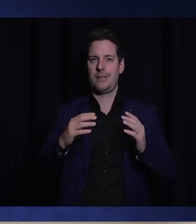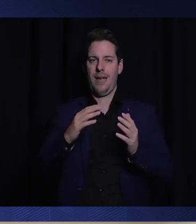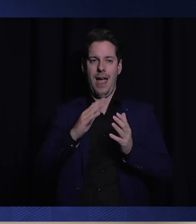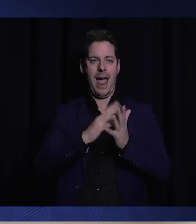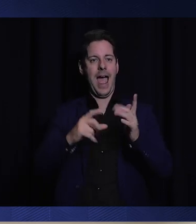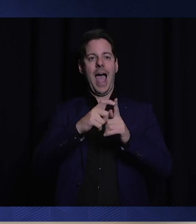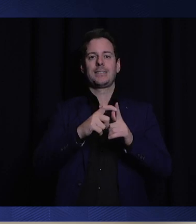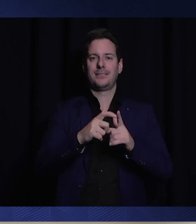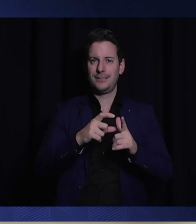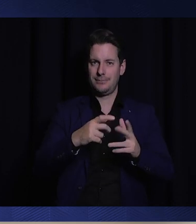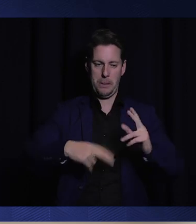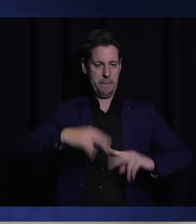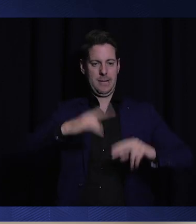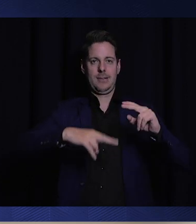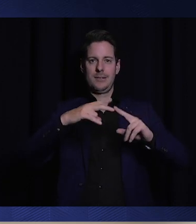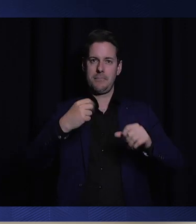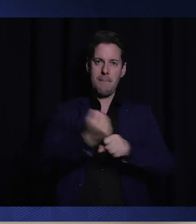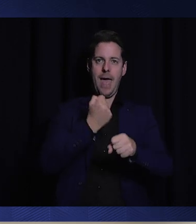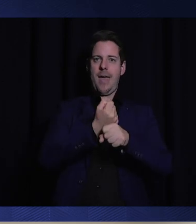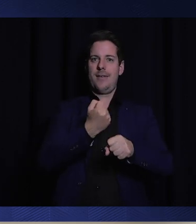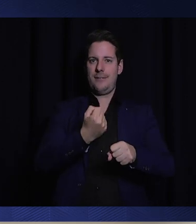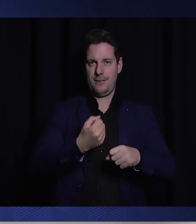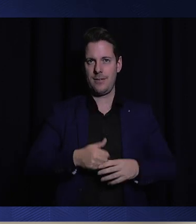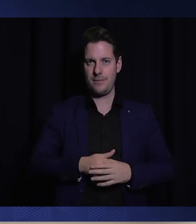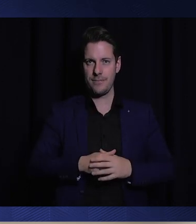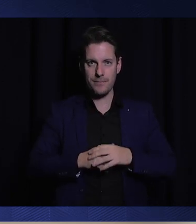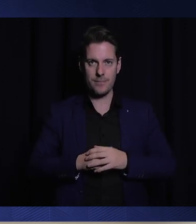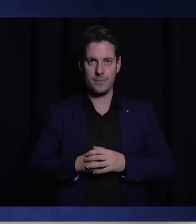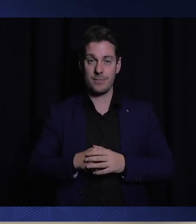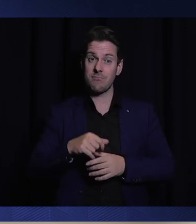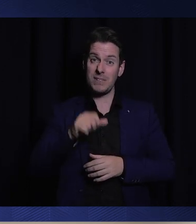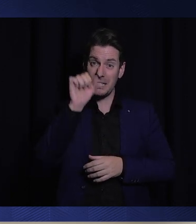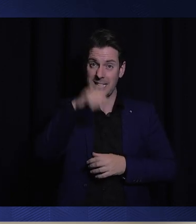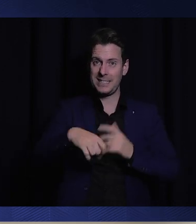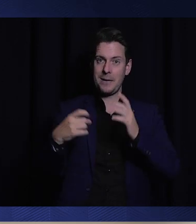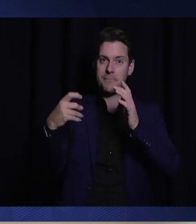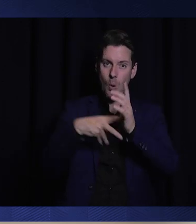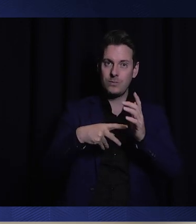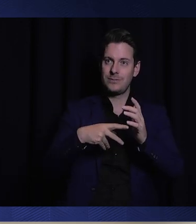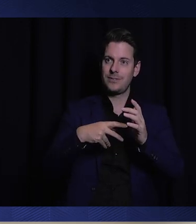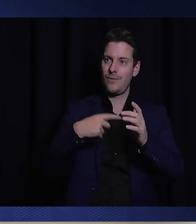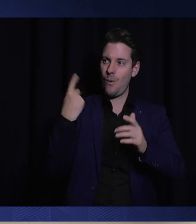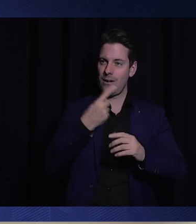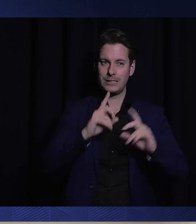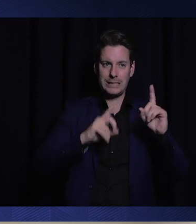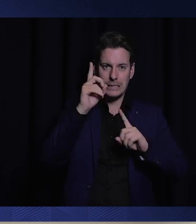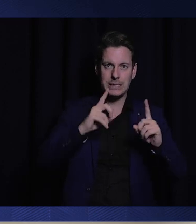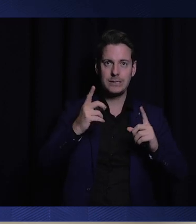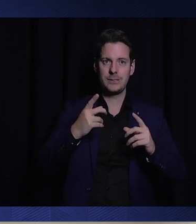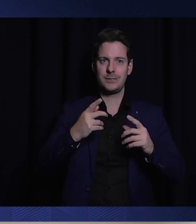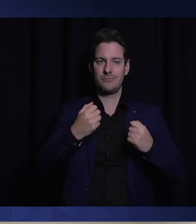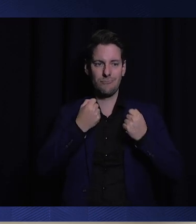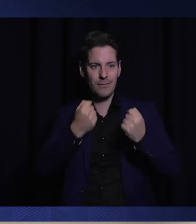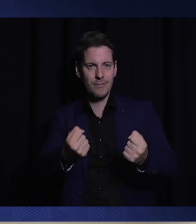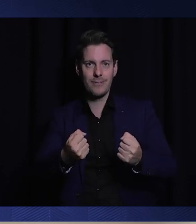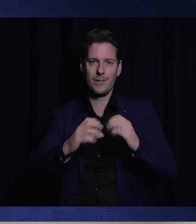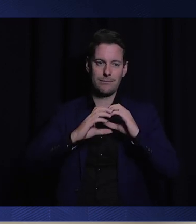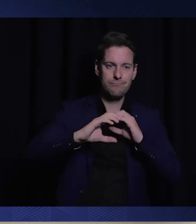using hard engineering to fix problems, have there been any challenges that you've experienced by trying